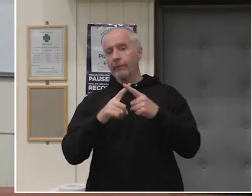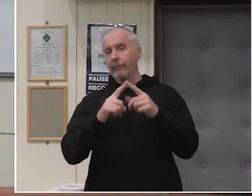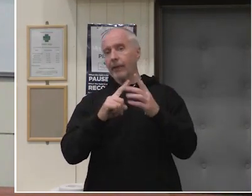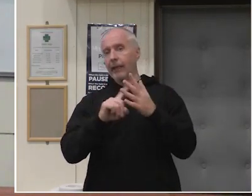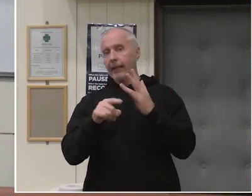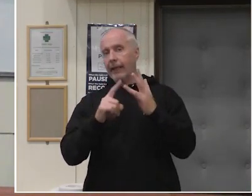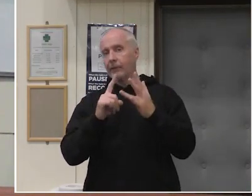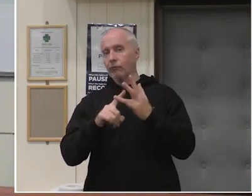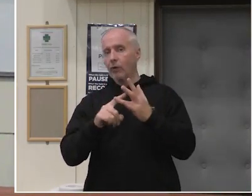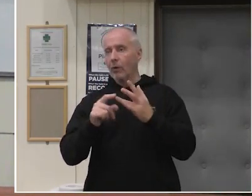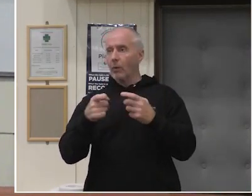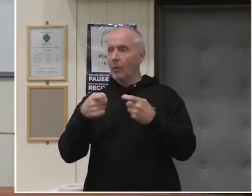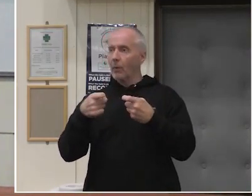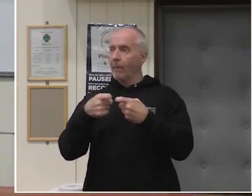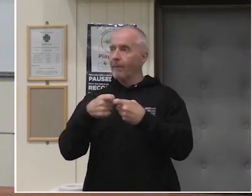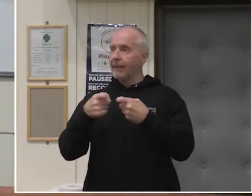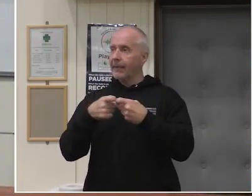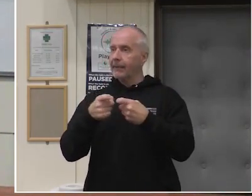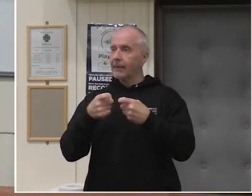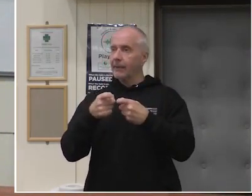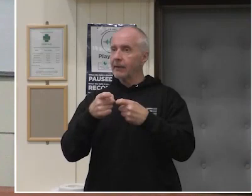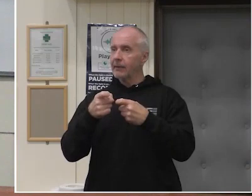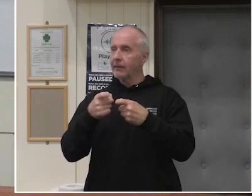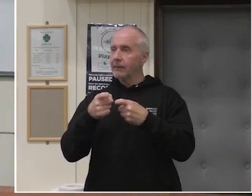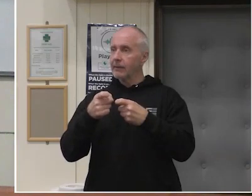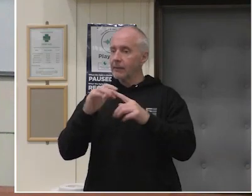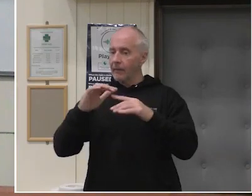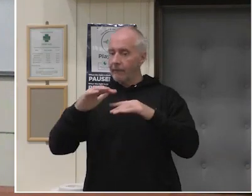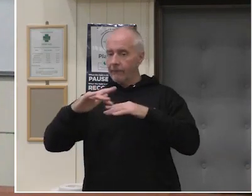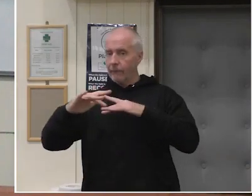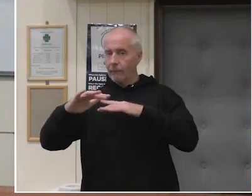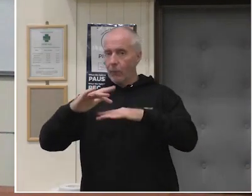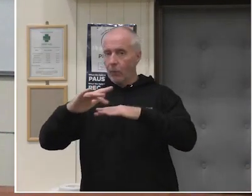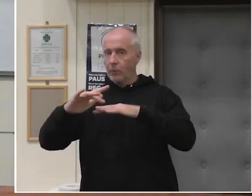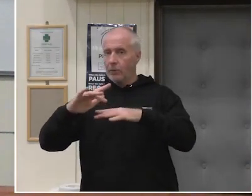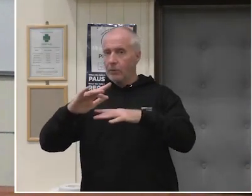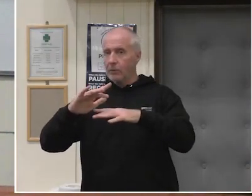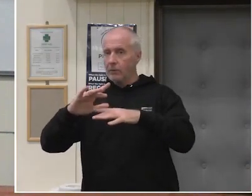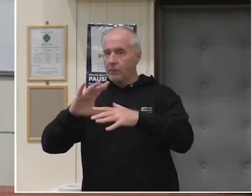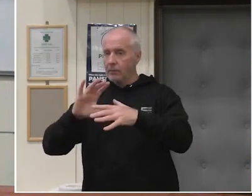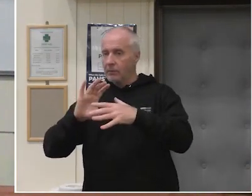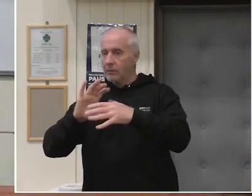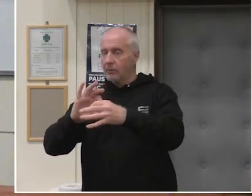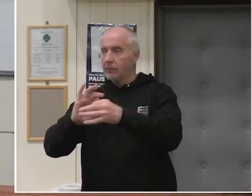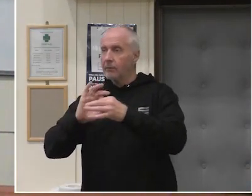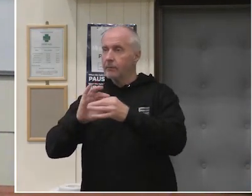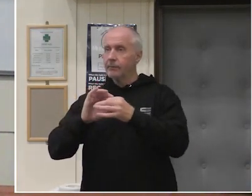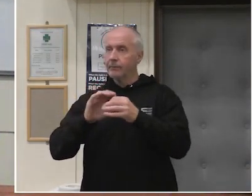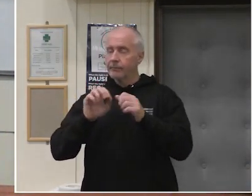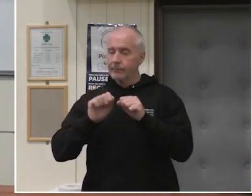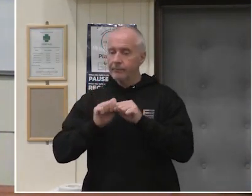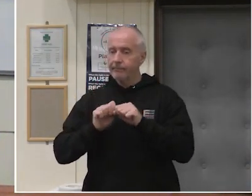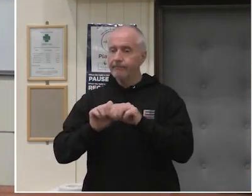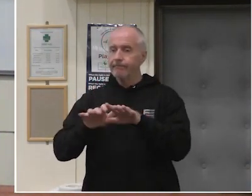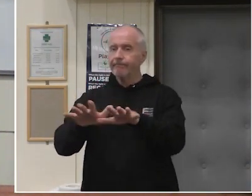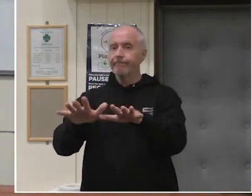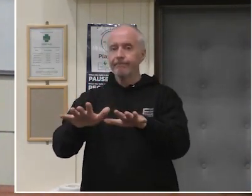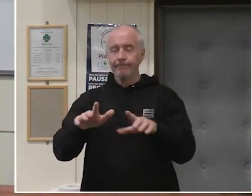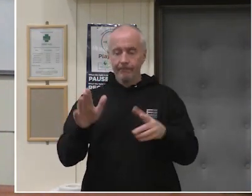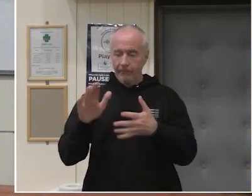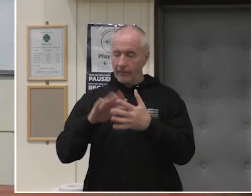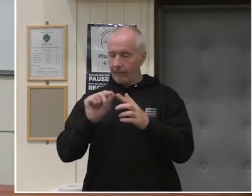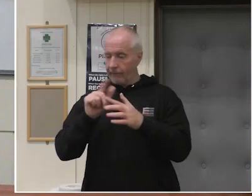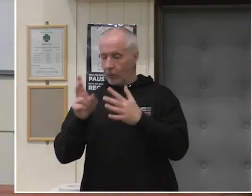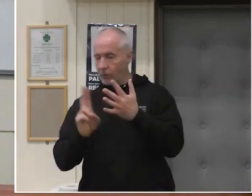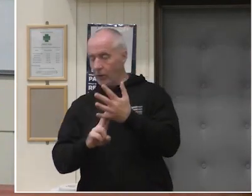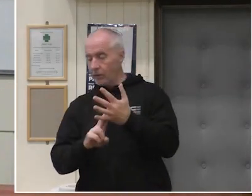electromagnetic forces are conveyed by photons. So we